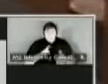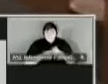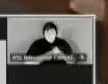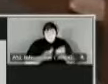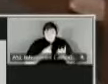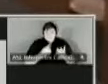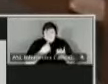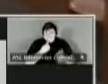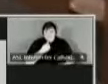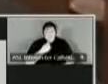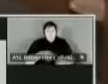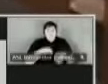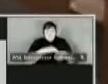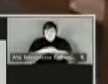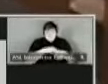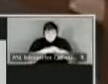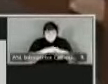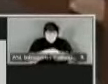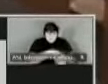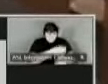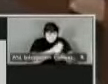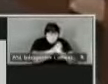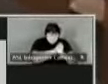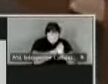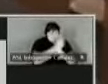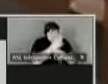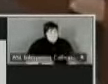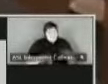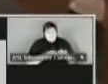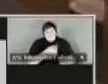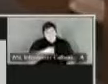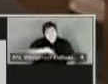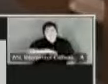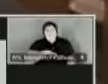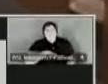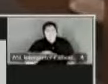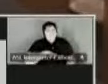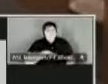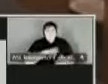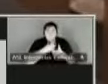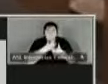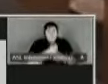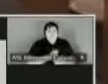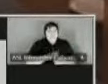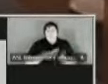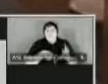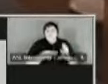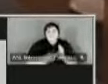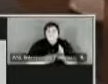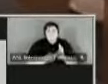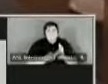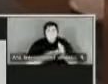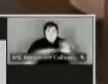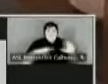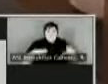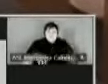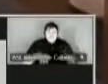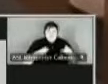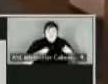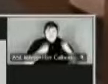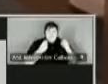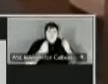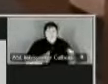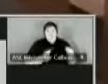integrity and security is extremely important to all of us. And DMV takes that role incredibly seriously, and they have implemented swift corrective